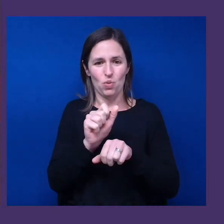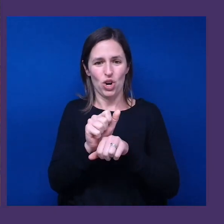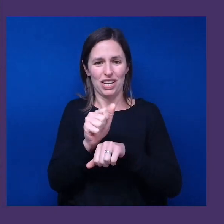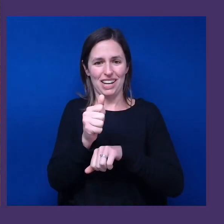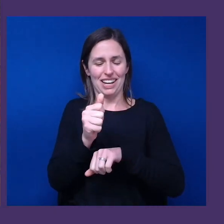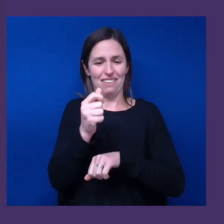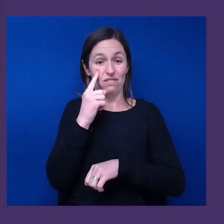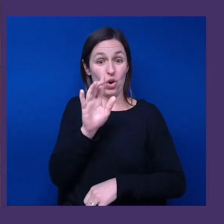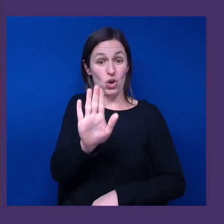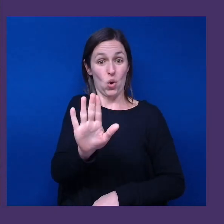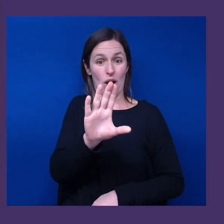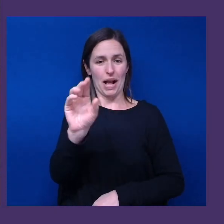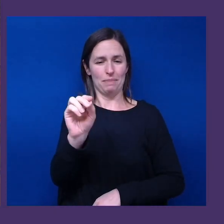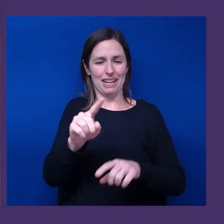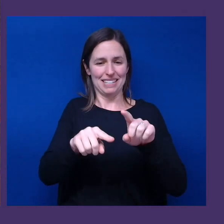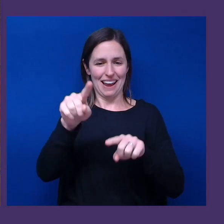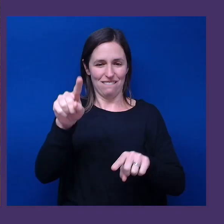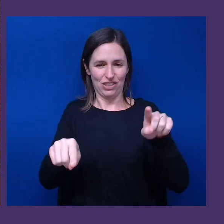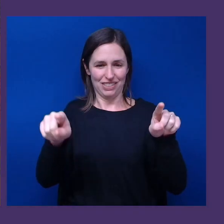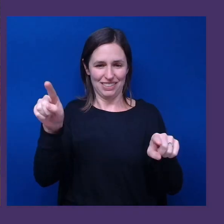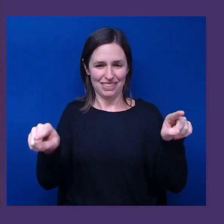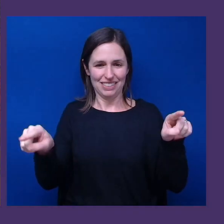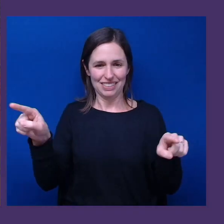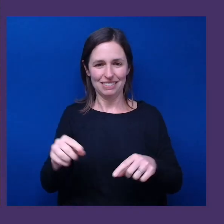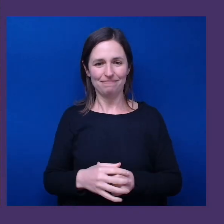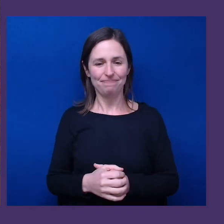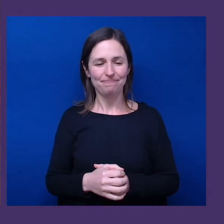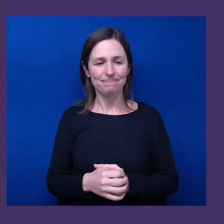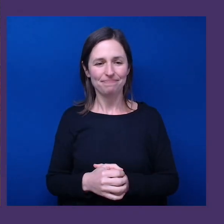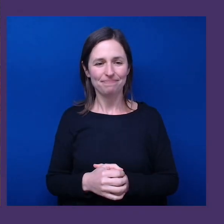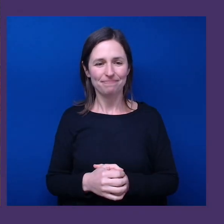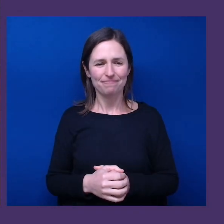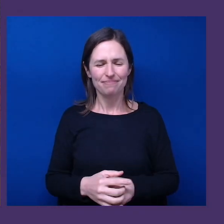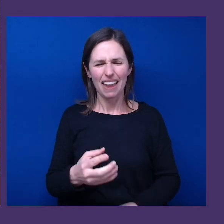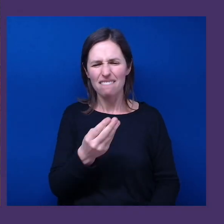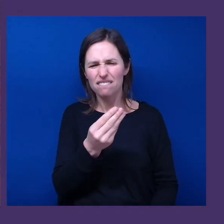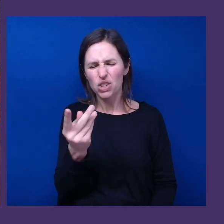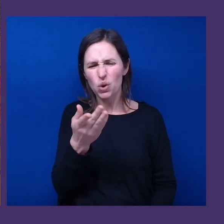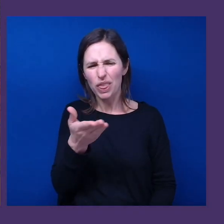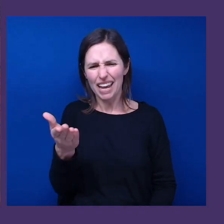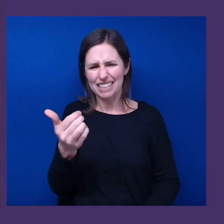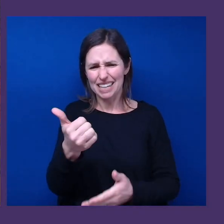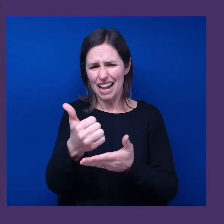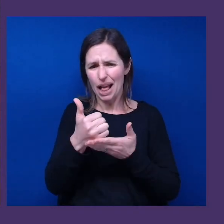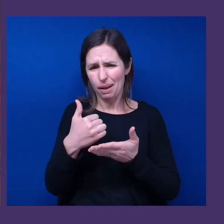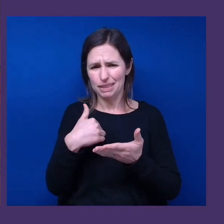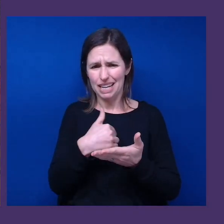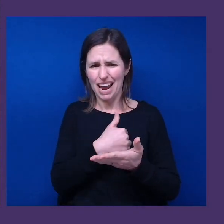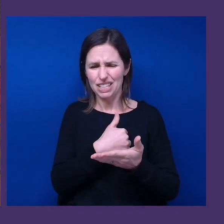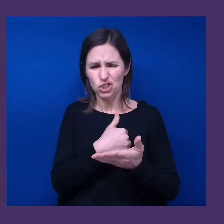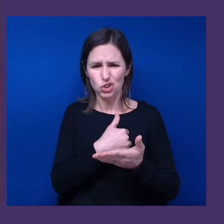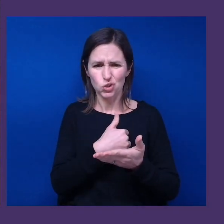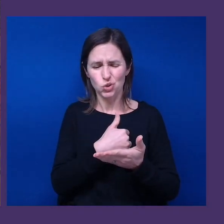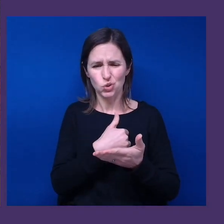A few things that I think have kind of helped us to kind of gain buy-in